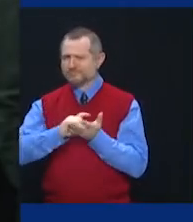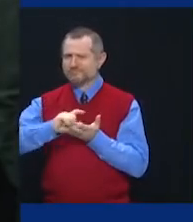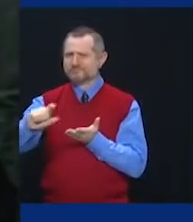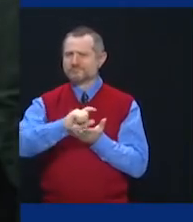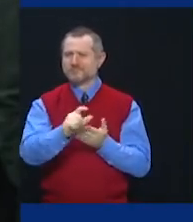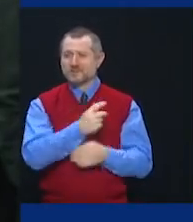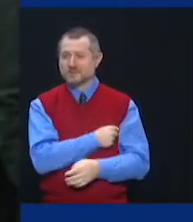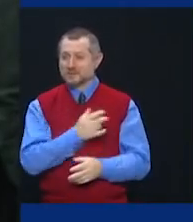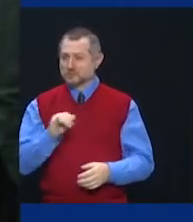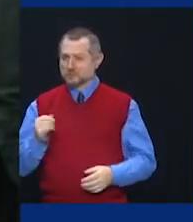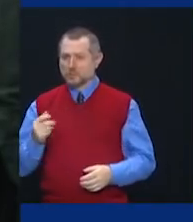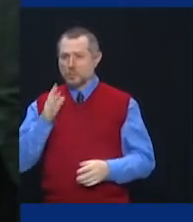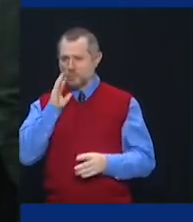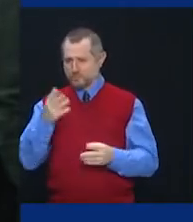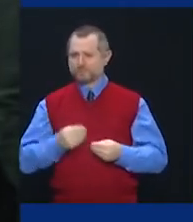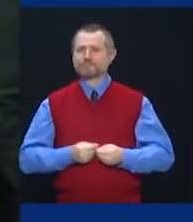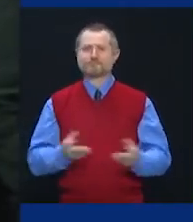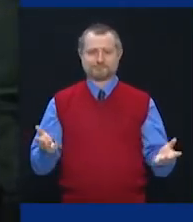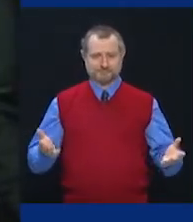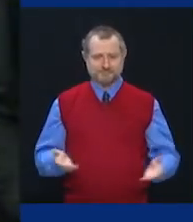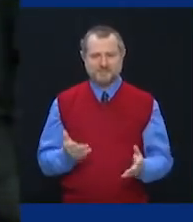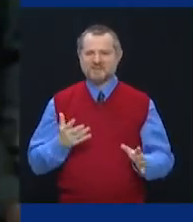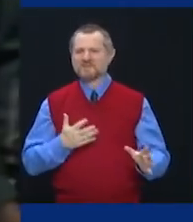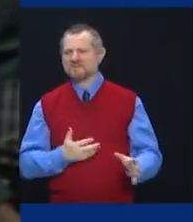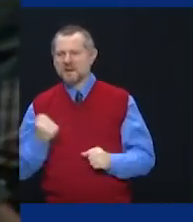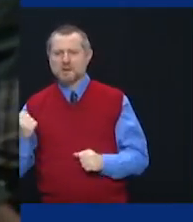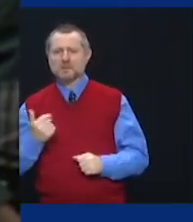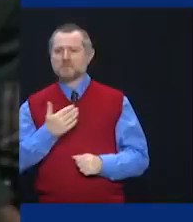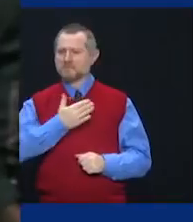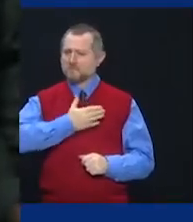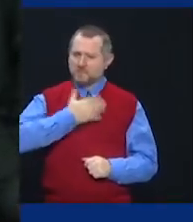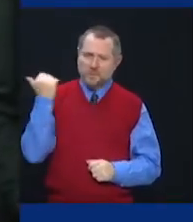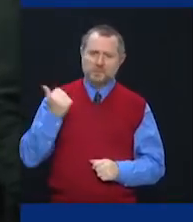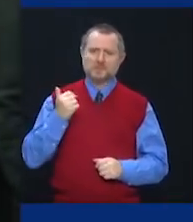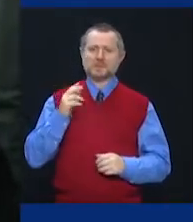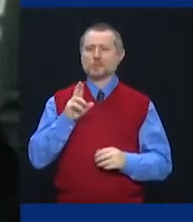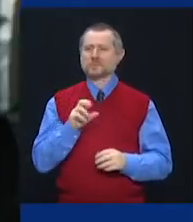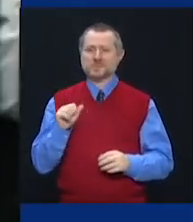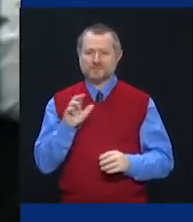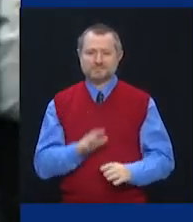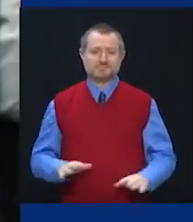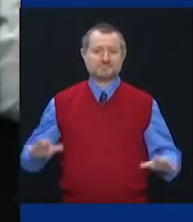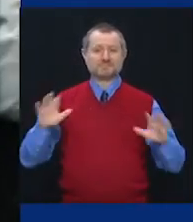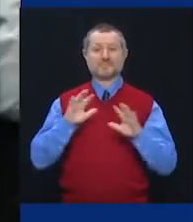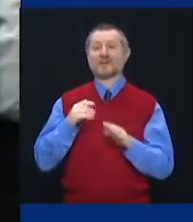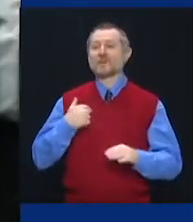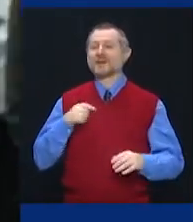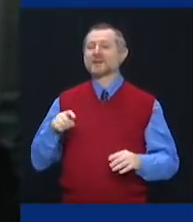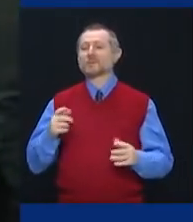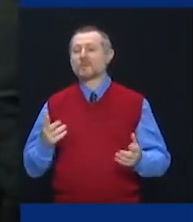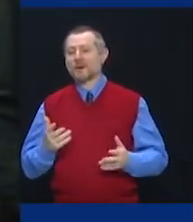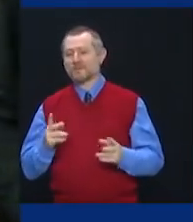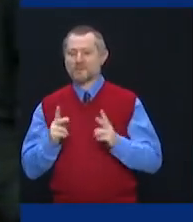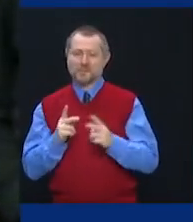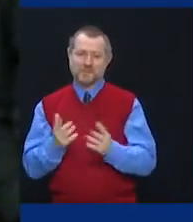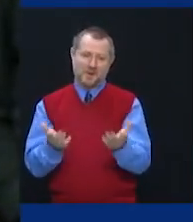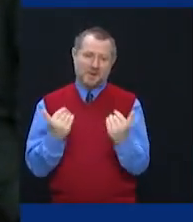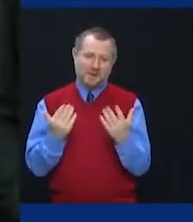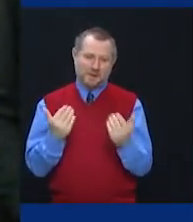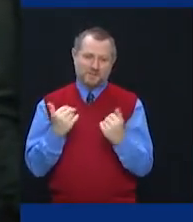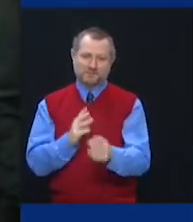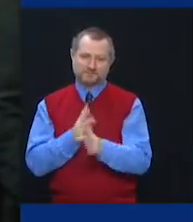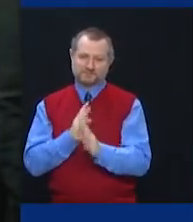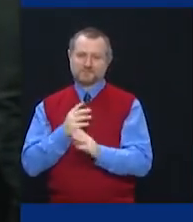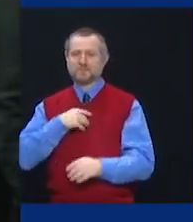this site faster and better than any place in the nation. But we need people to come forward. And we need the black population to